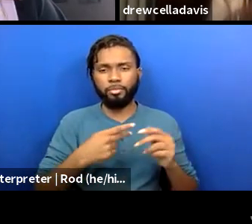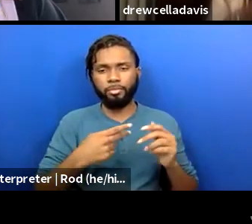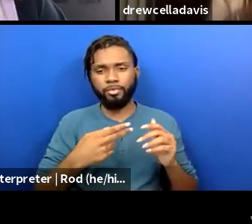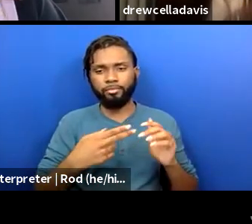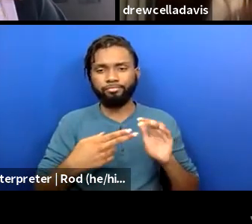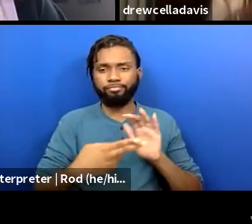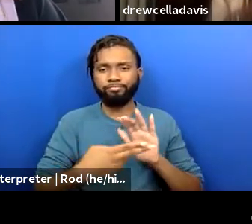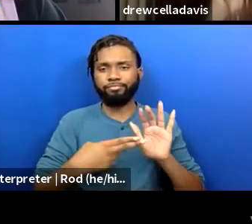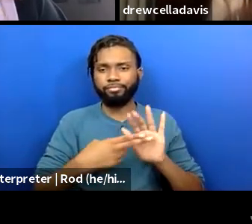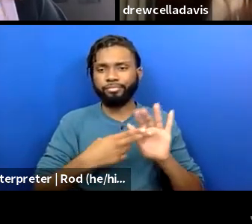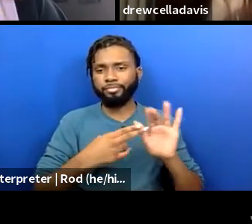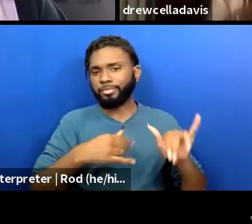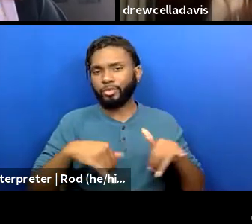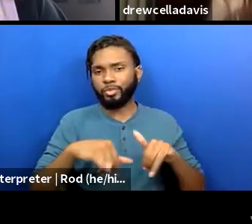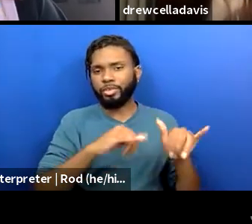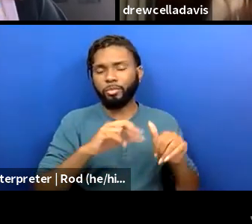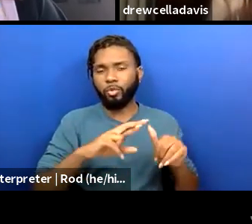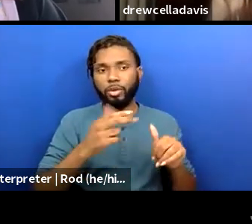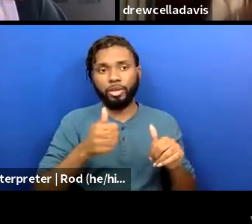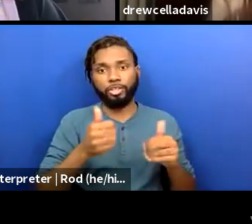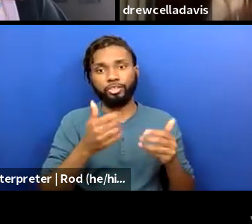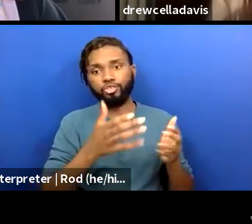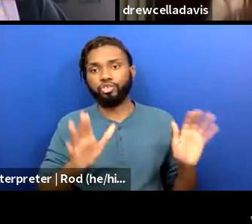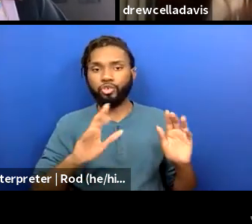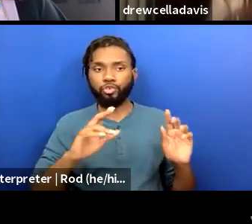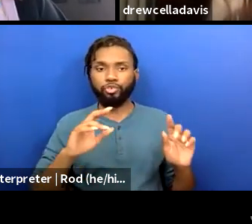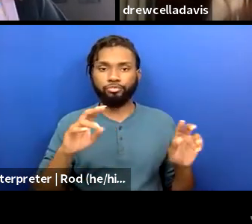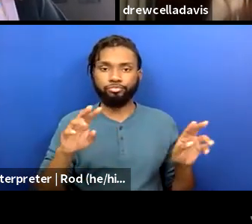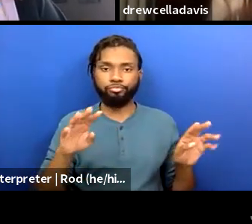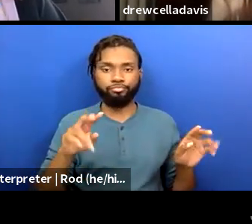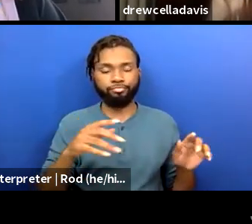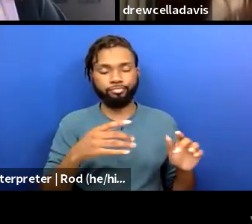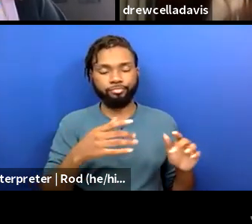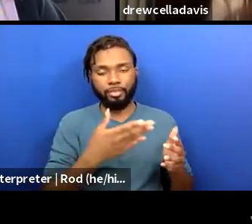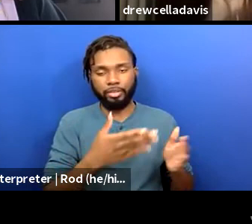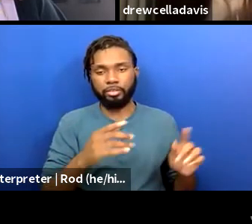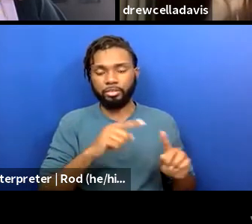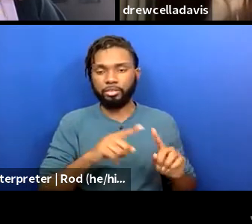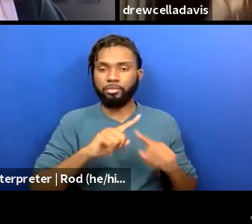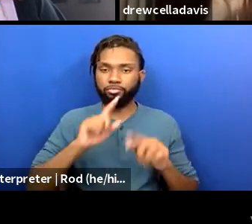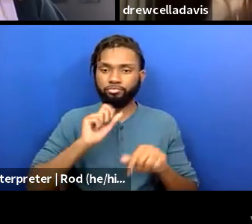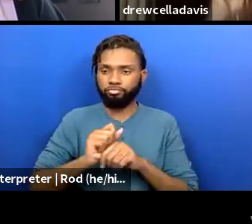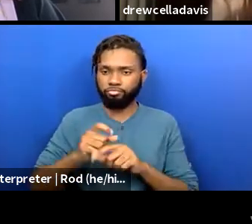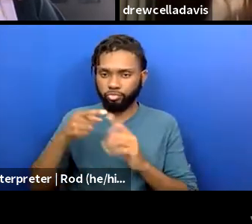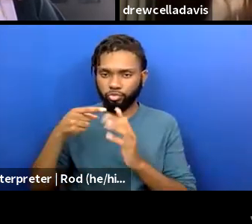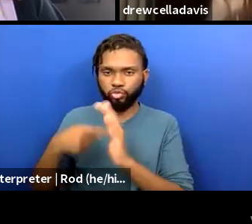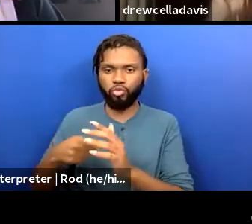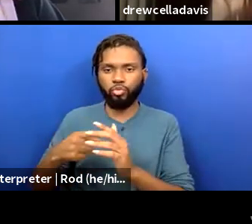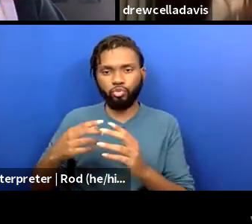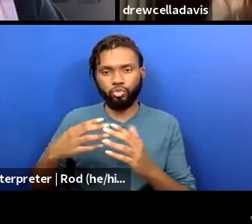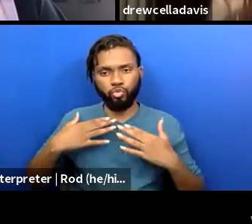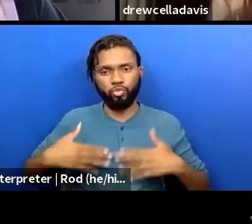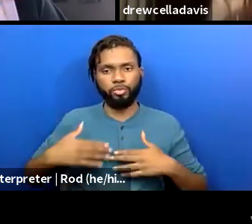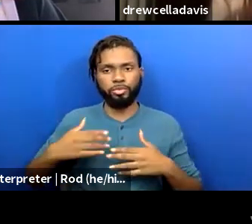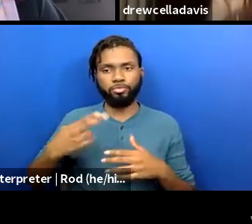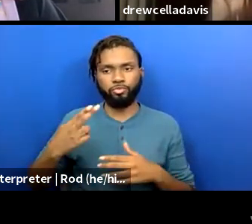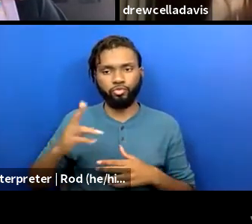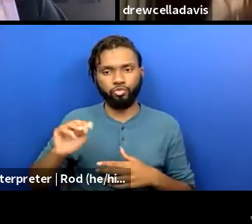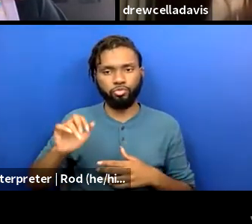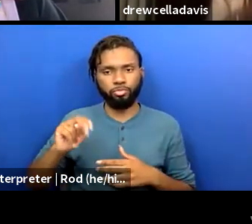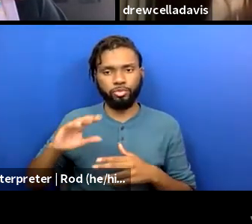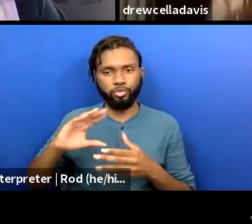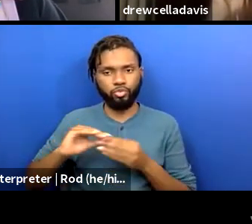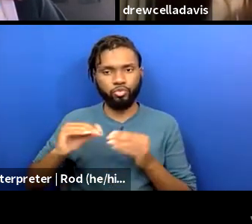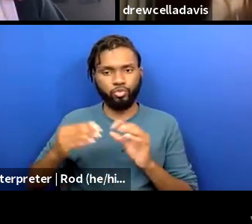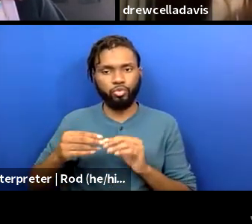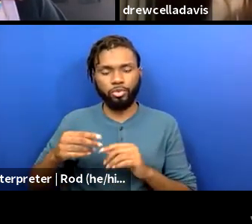generalizations, but to really get to the human story at the core of it and bring that forth. A